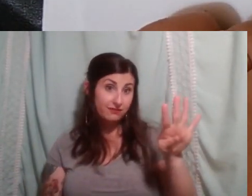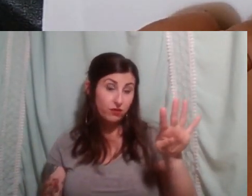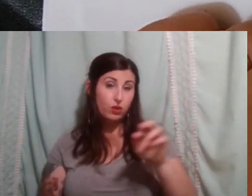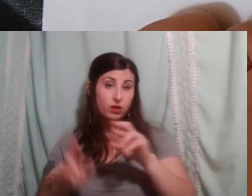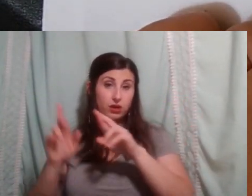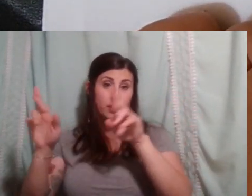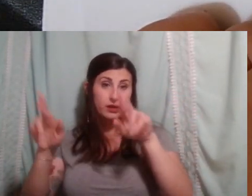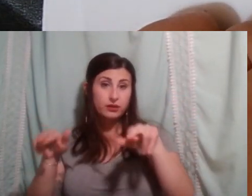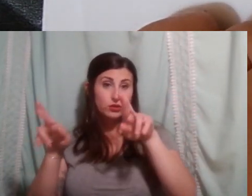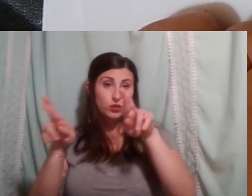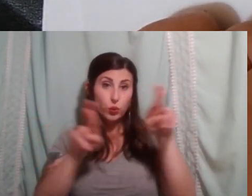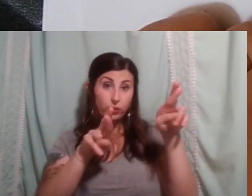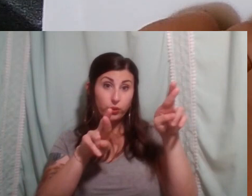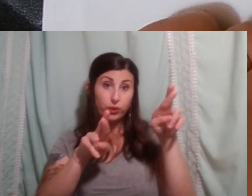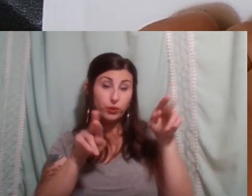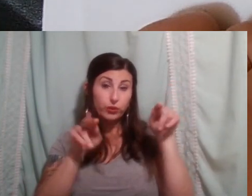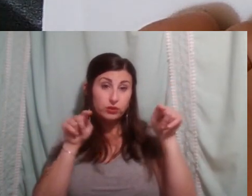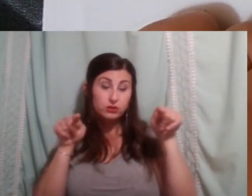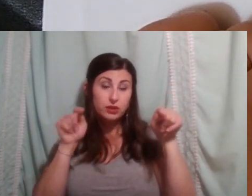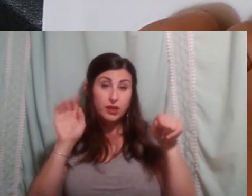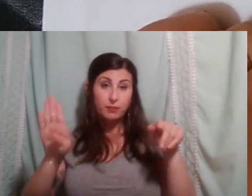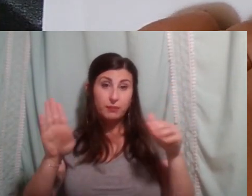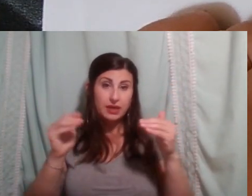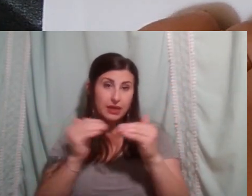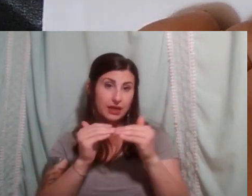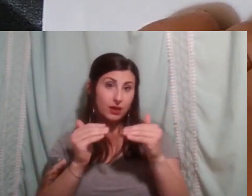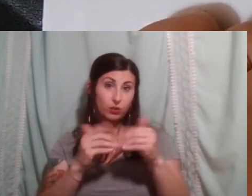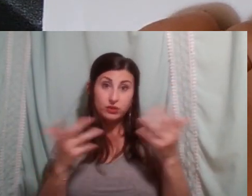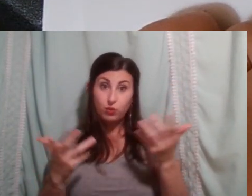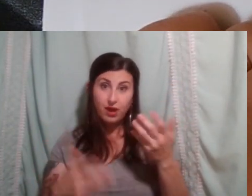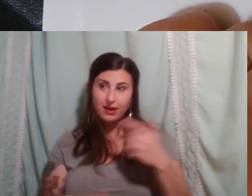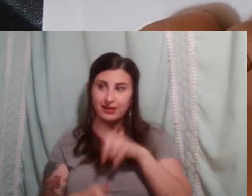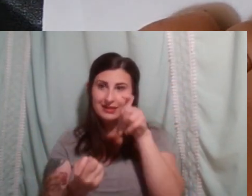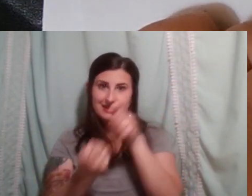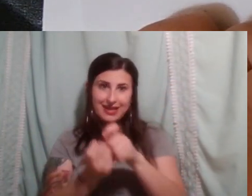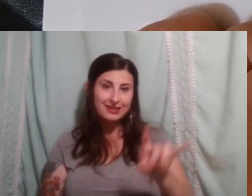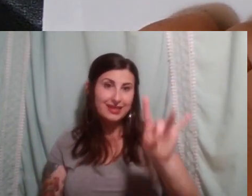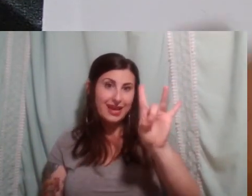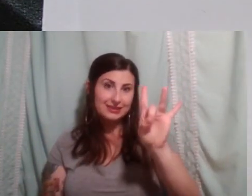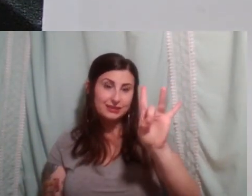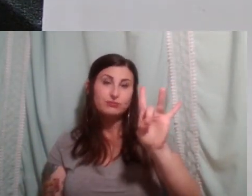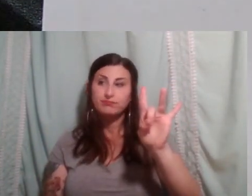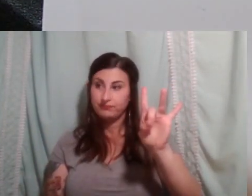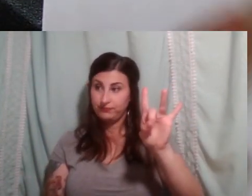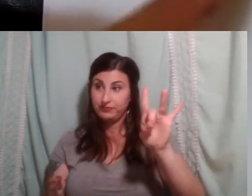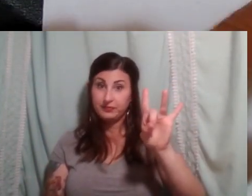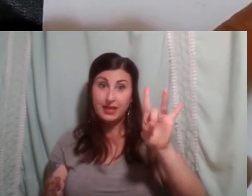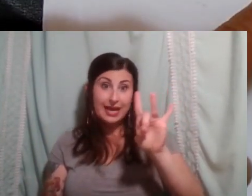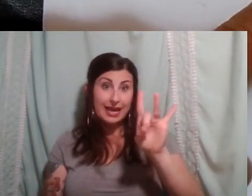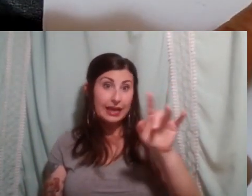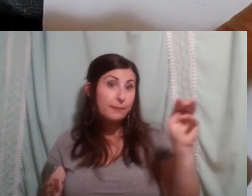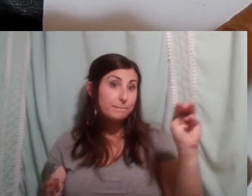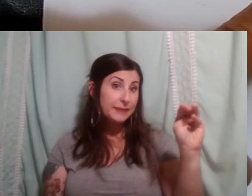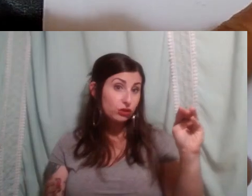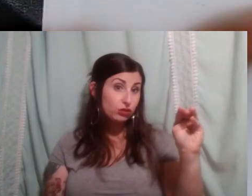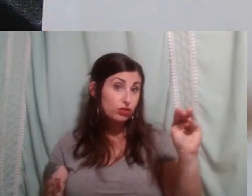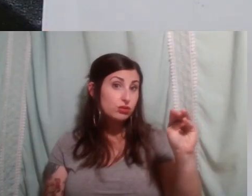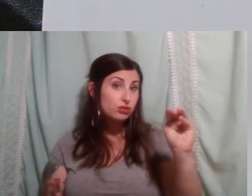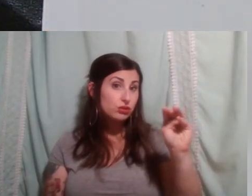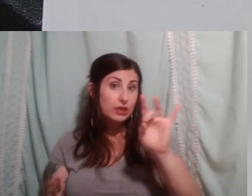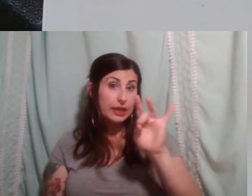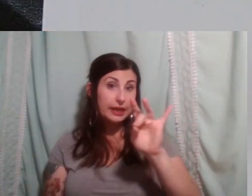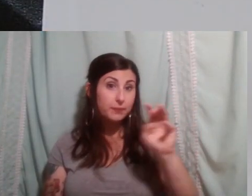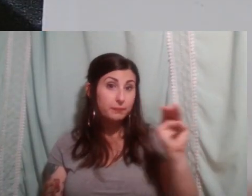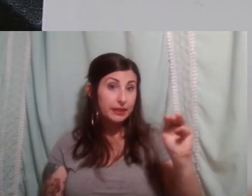64. Square root. B equals exactly 8. And this is a meter, so it'll be